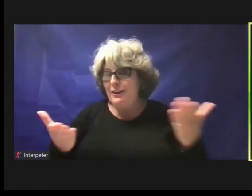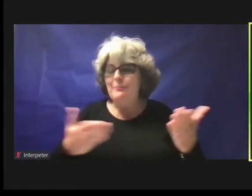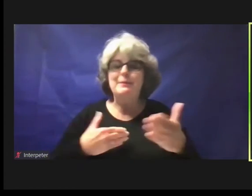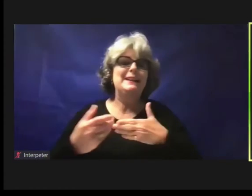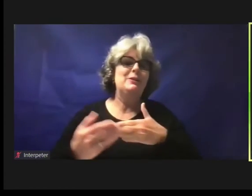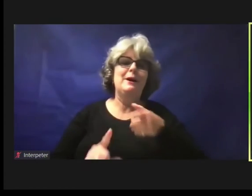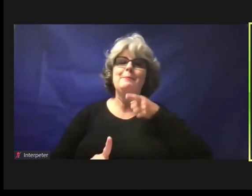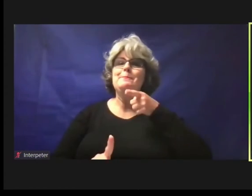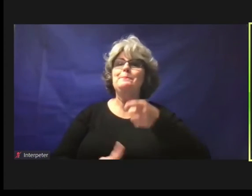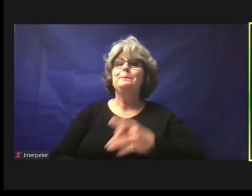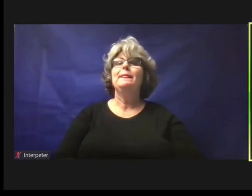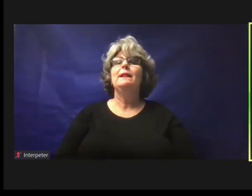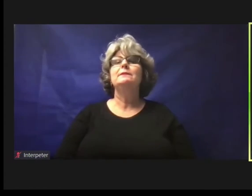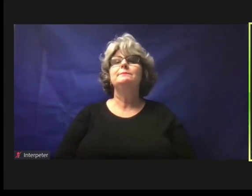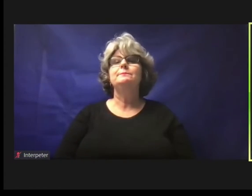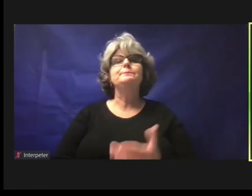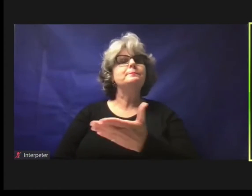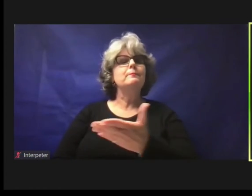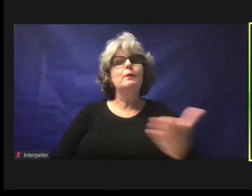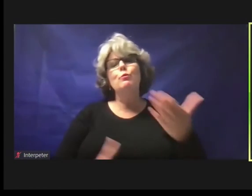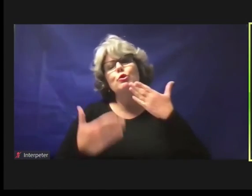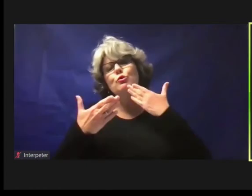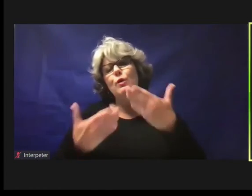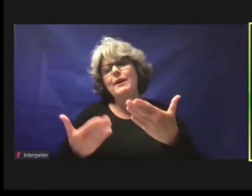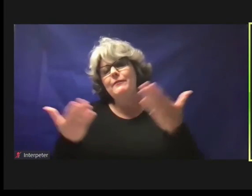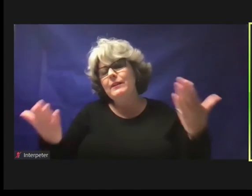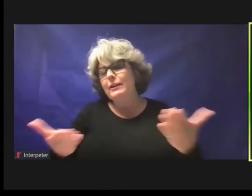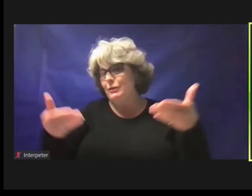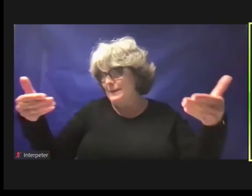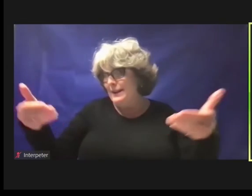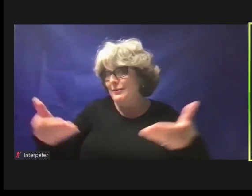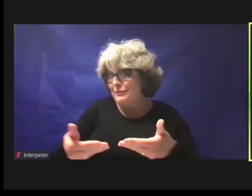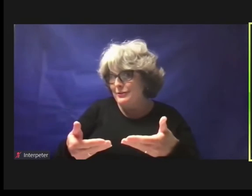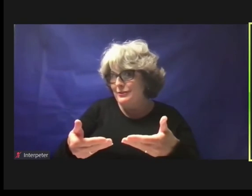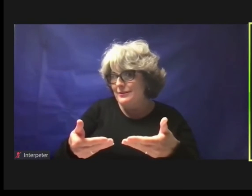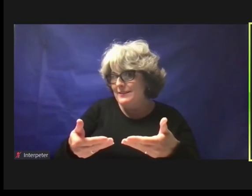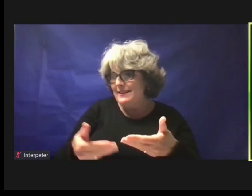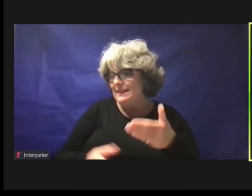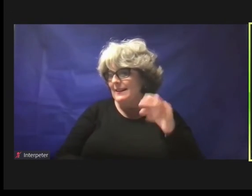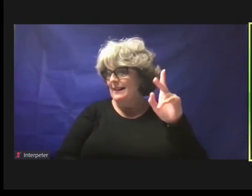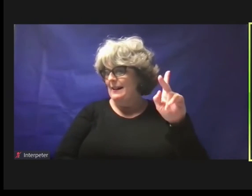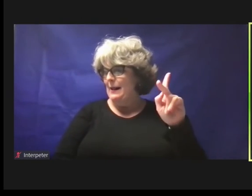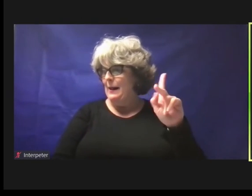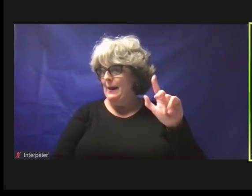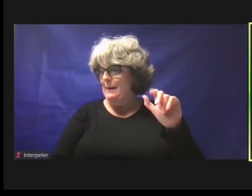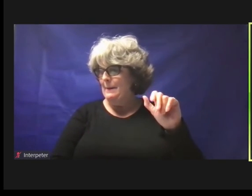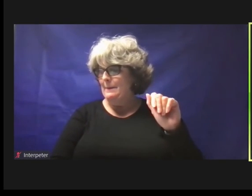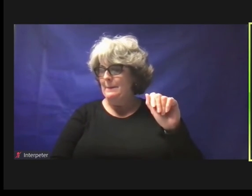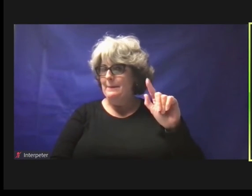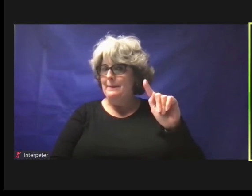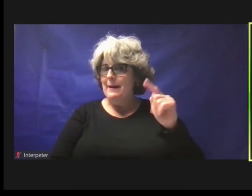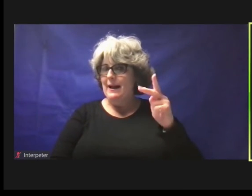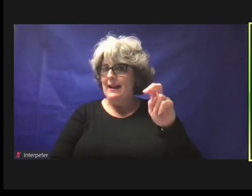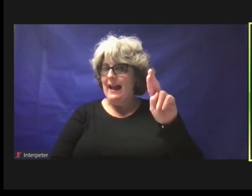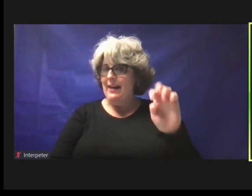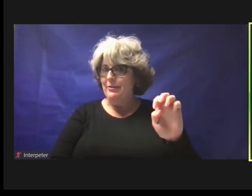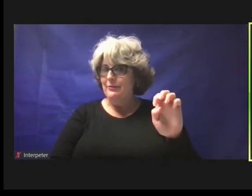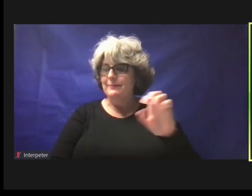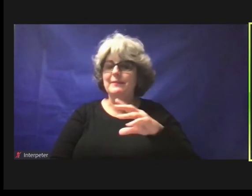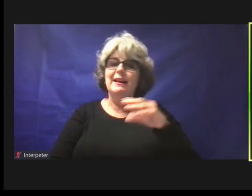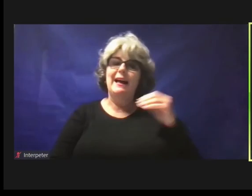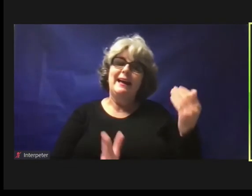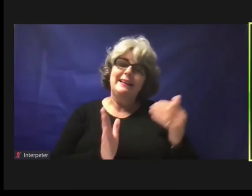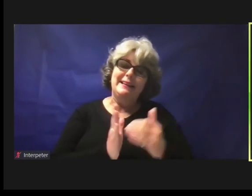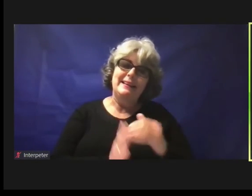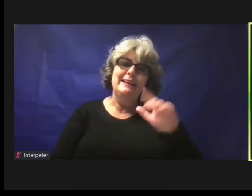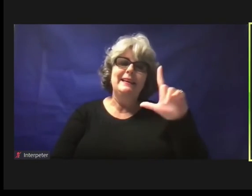anyway, as I say, we're very grateful to be introduced by Katherine. And again, Loret